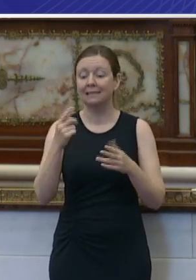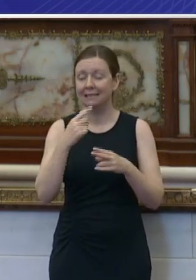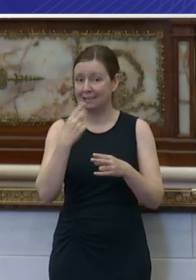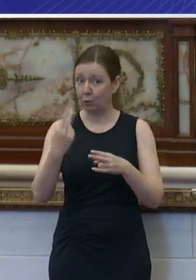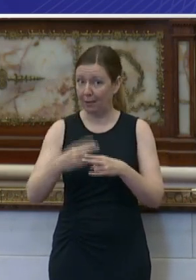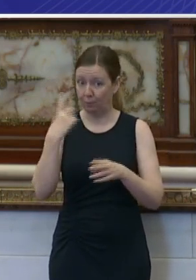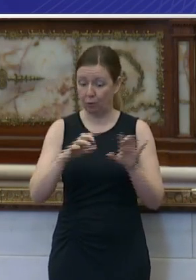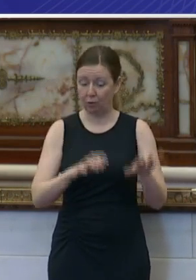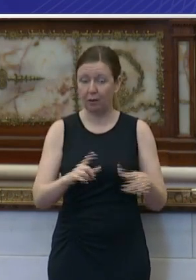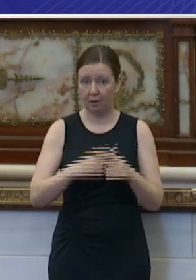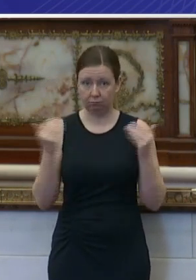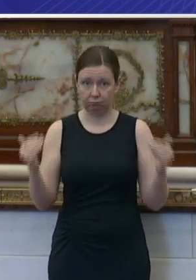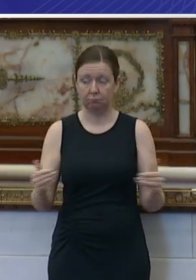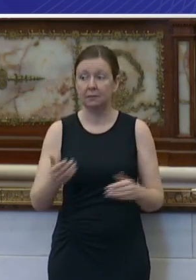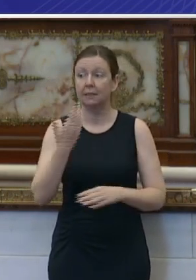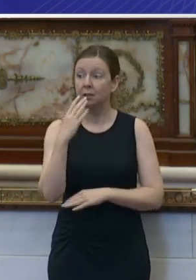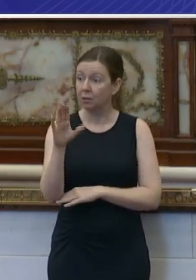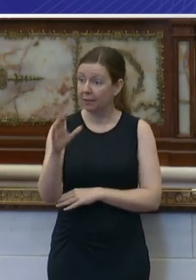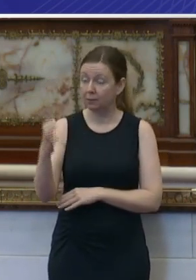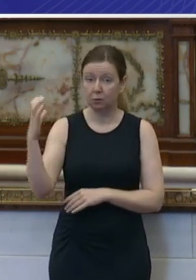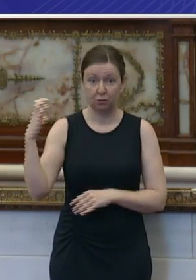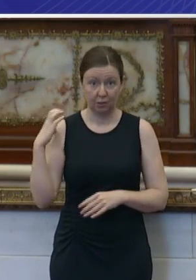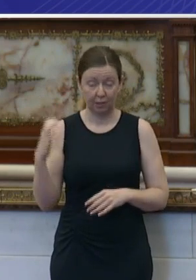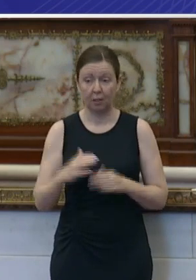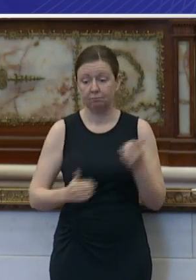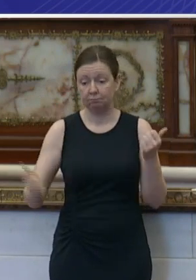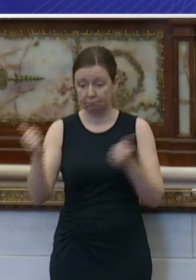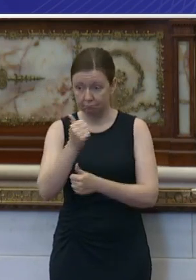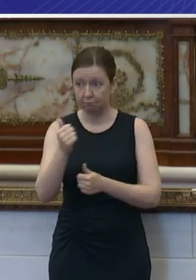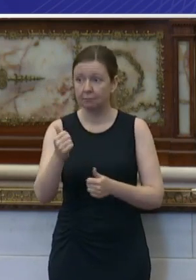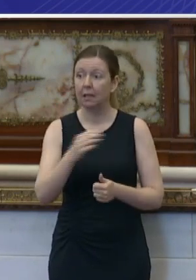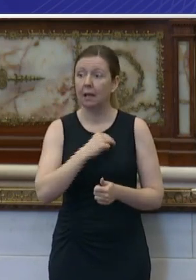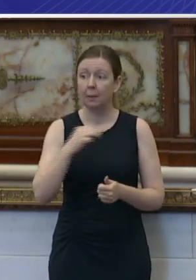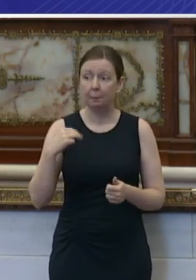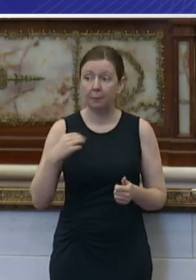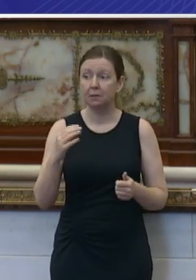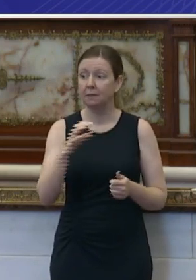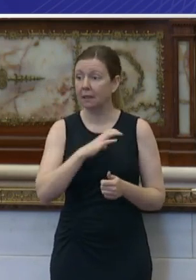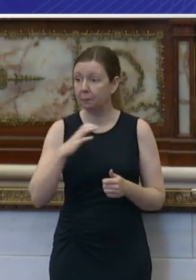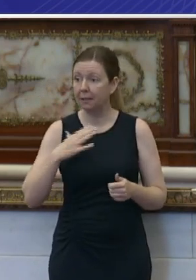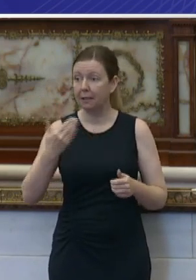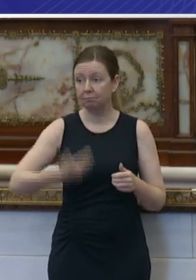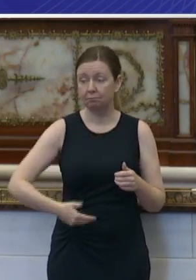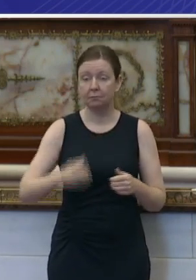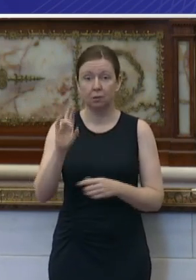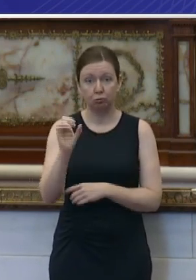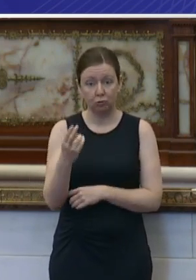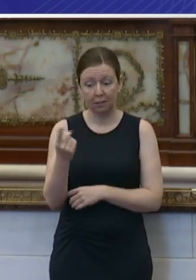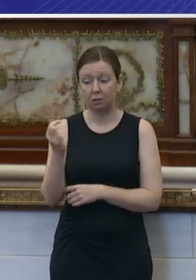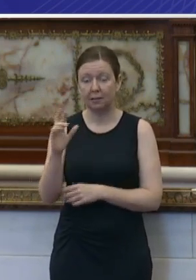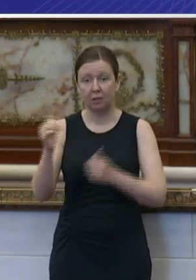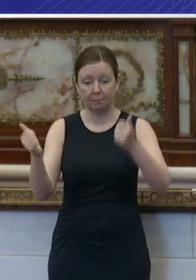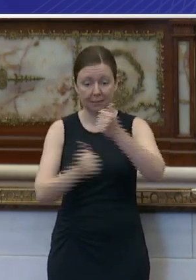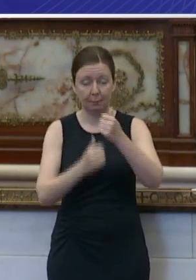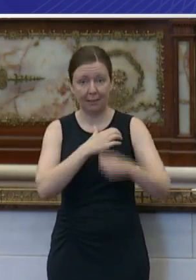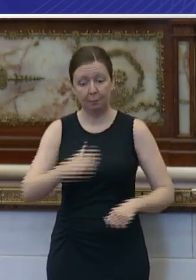testimony. Good afternoon, Chair member, members of the committee. My name is Rich Laser. I'm Deputy Mayor for